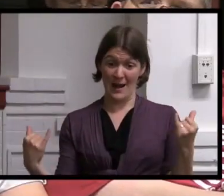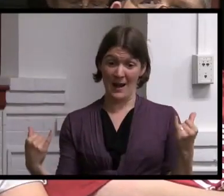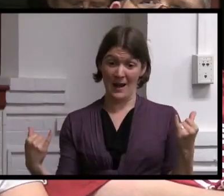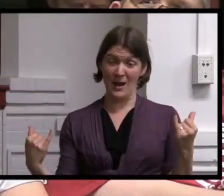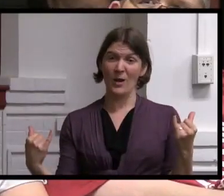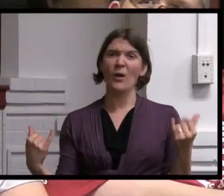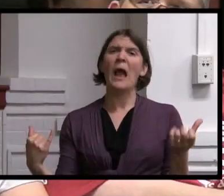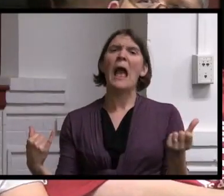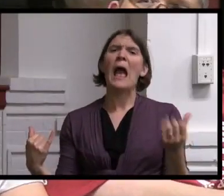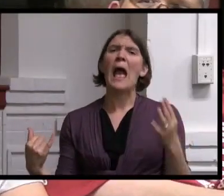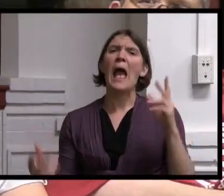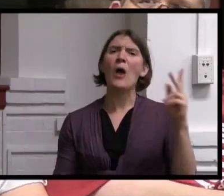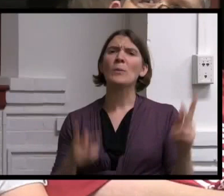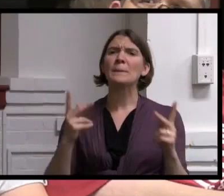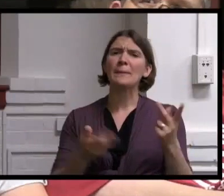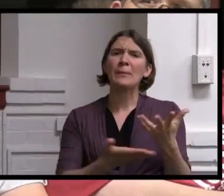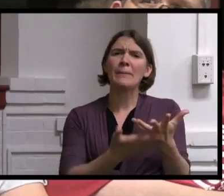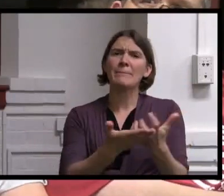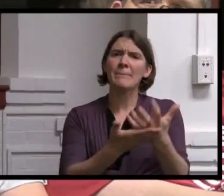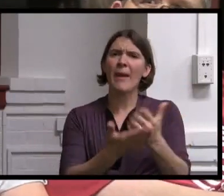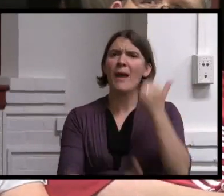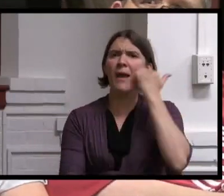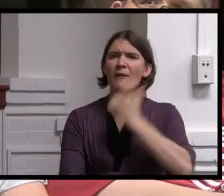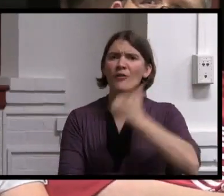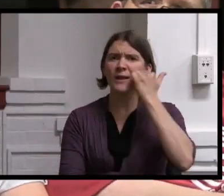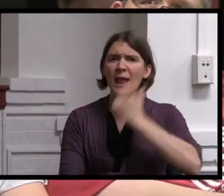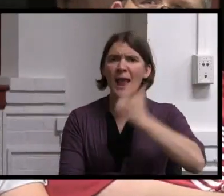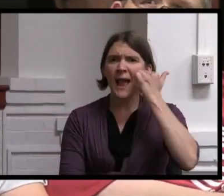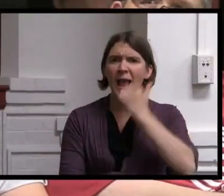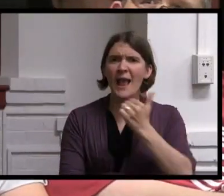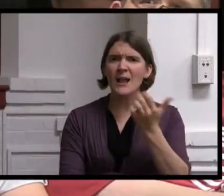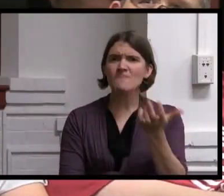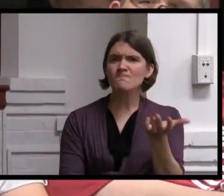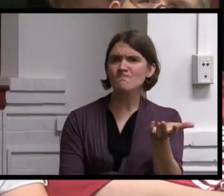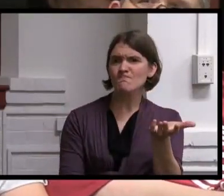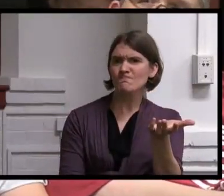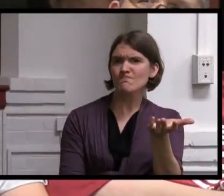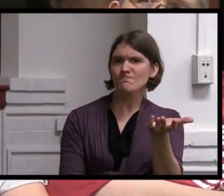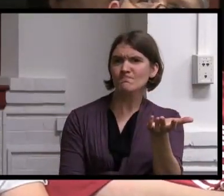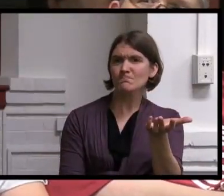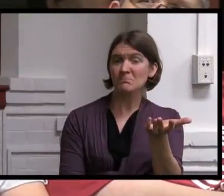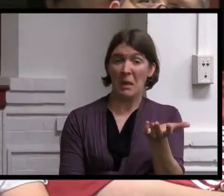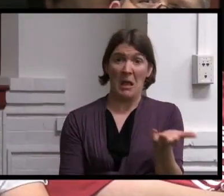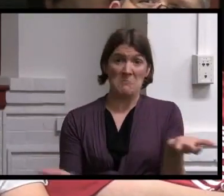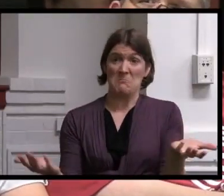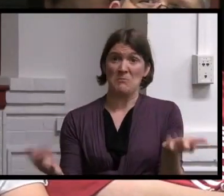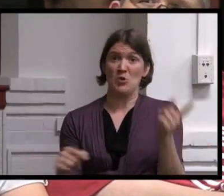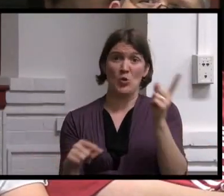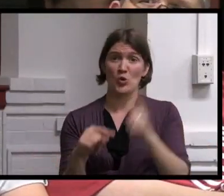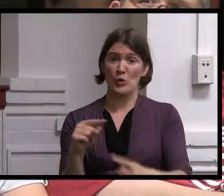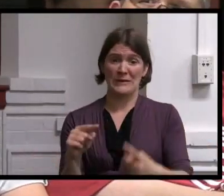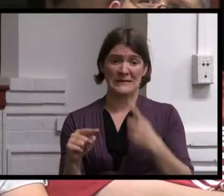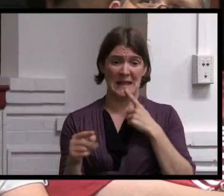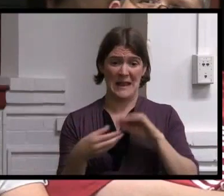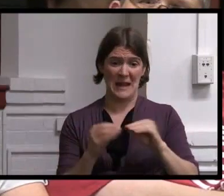the number of people that panhandle on a daily basis, I bet you couldn't give me a number